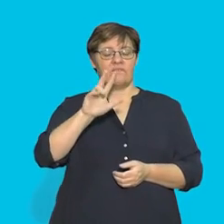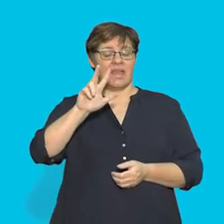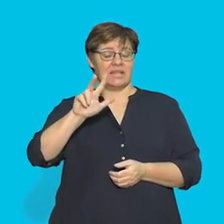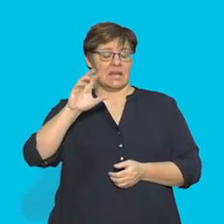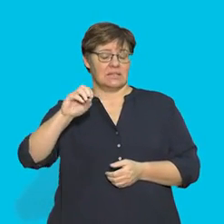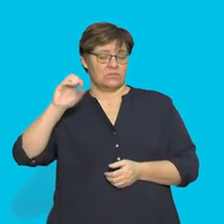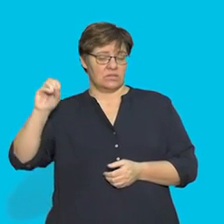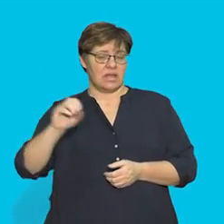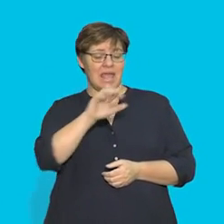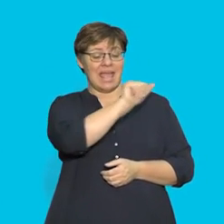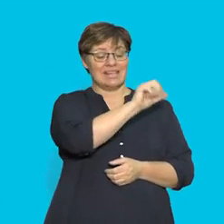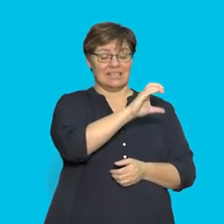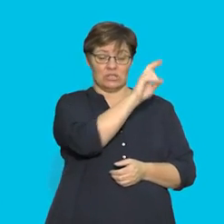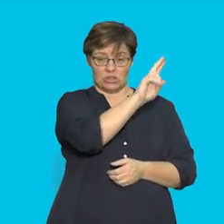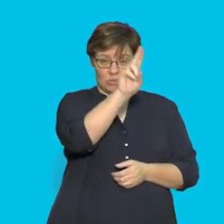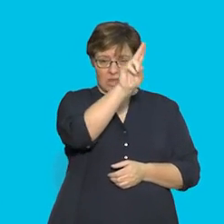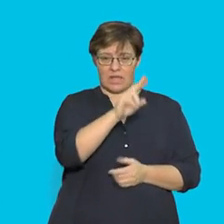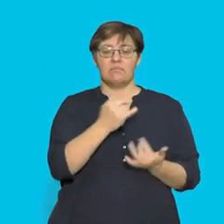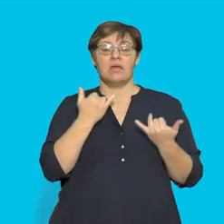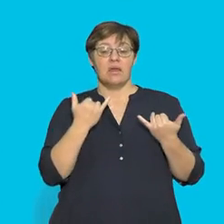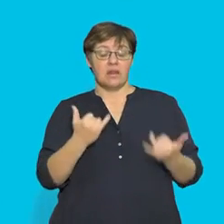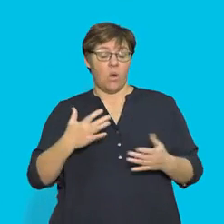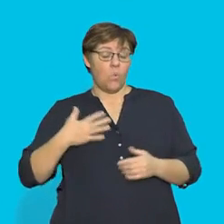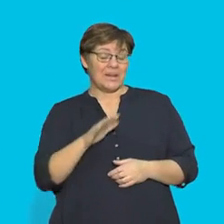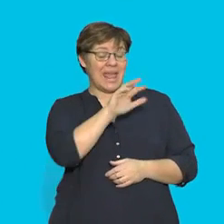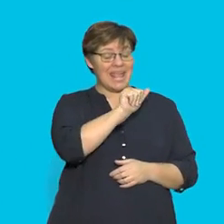together, and we're going to end up with AC squared is